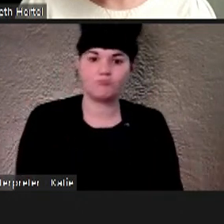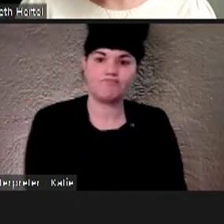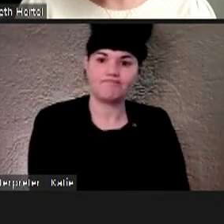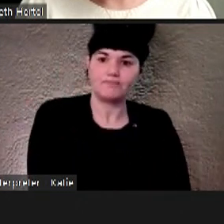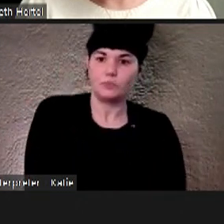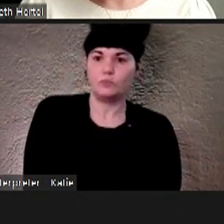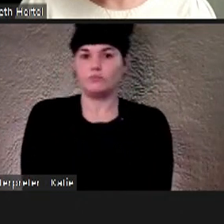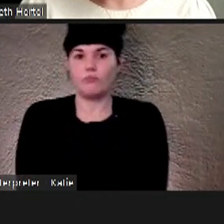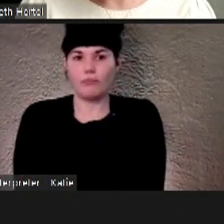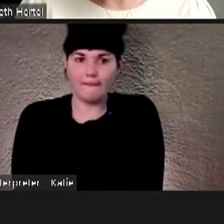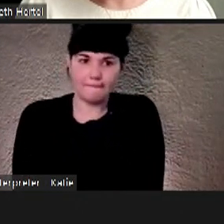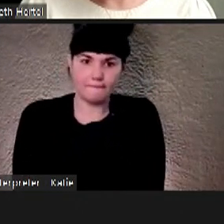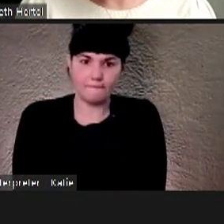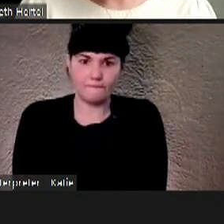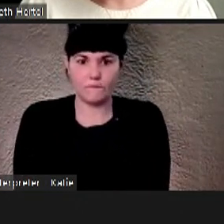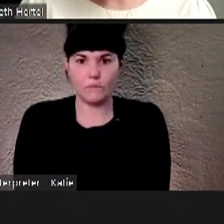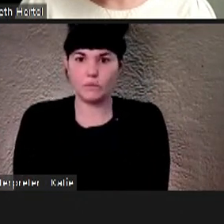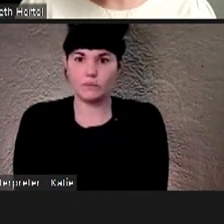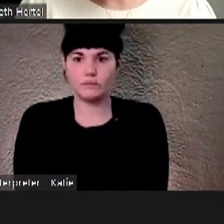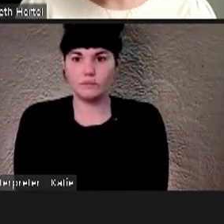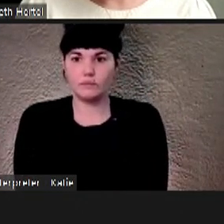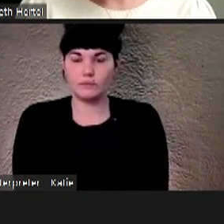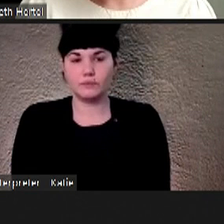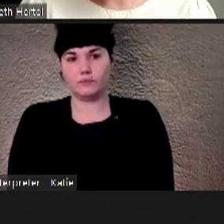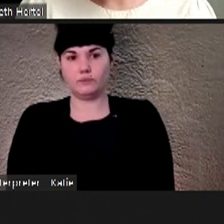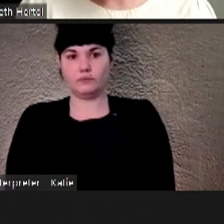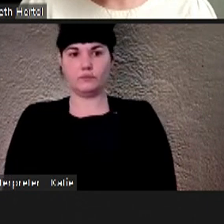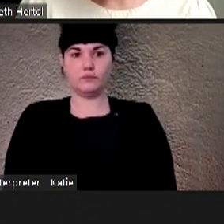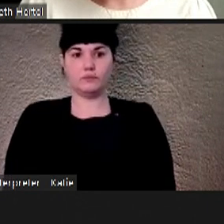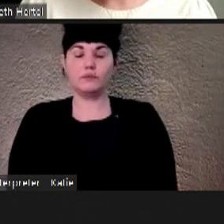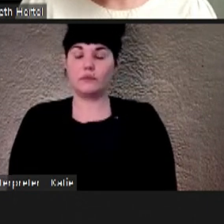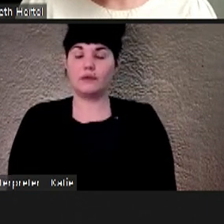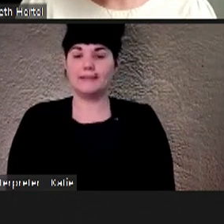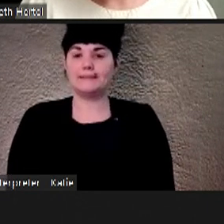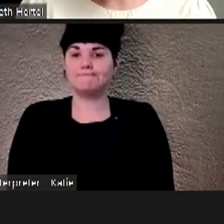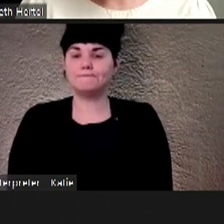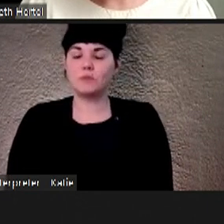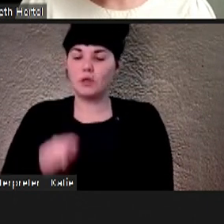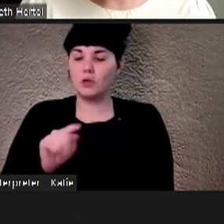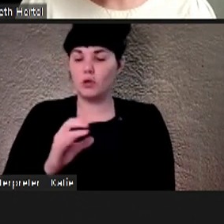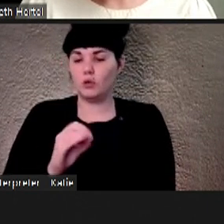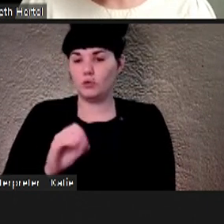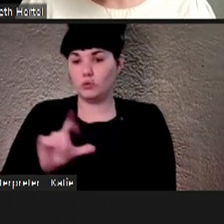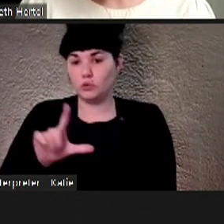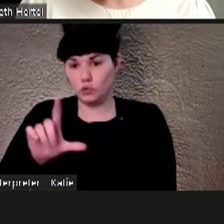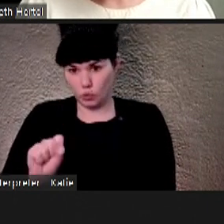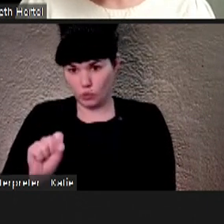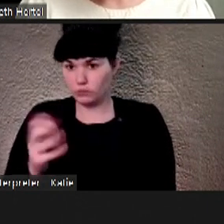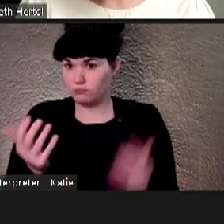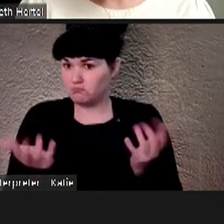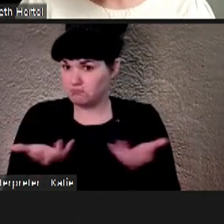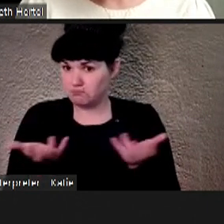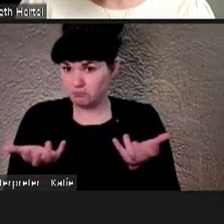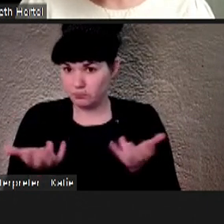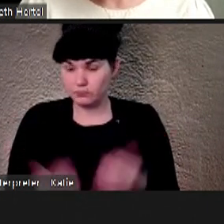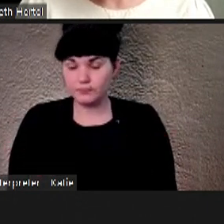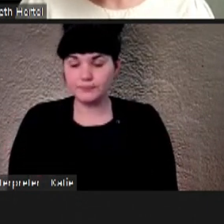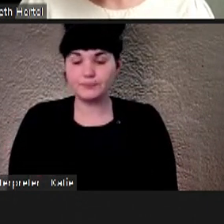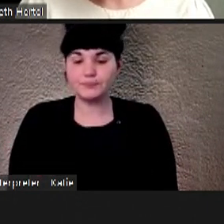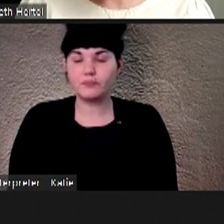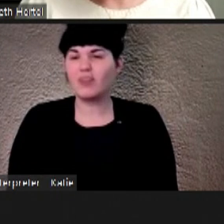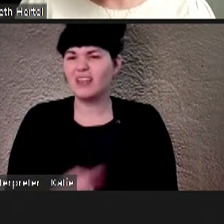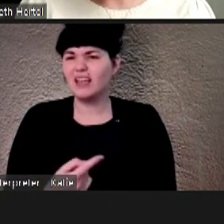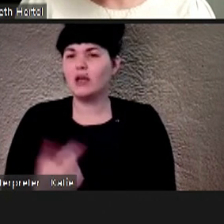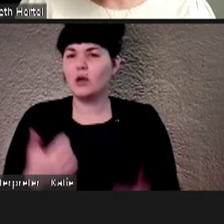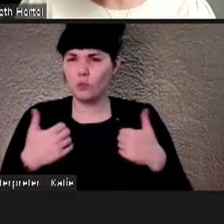I'll talk briefly about the tools that we have available, and many of these are tools that we've had for some time now.